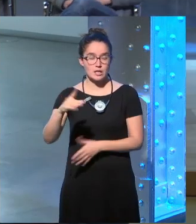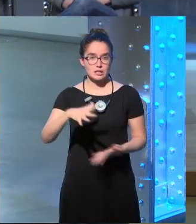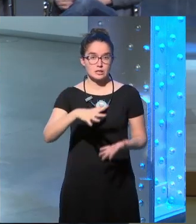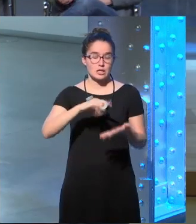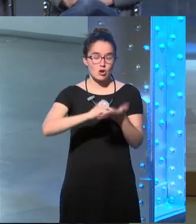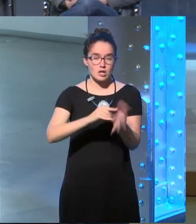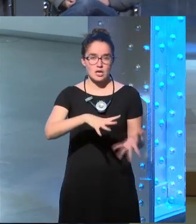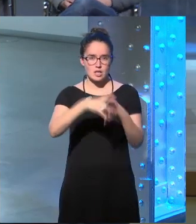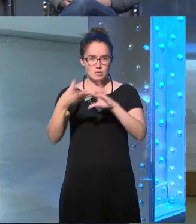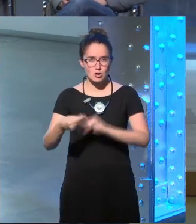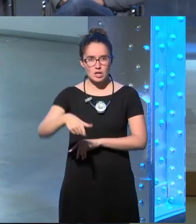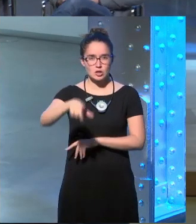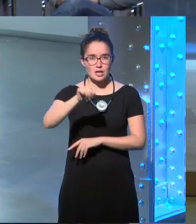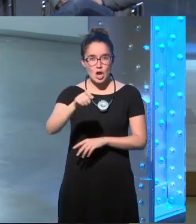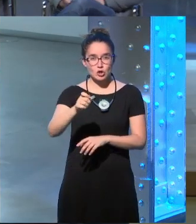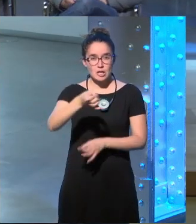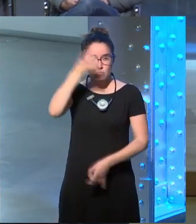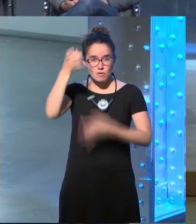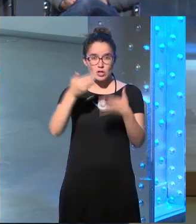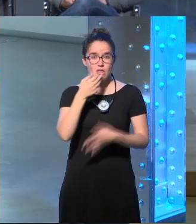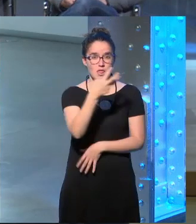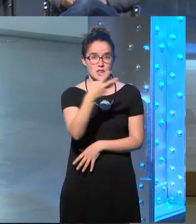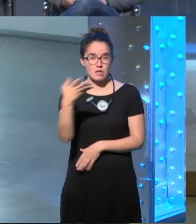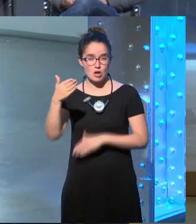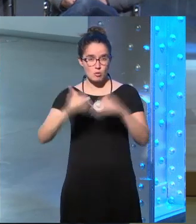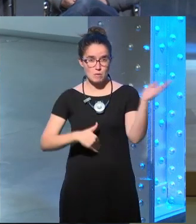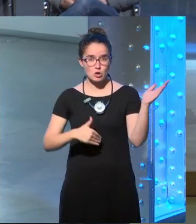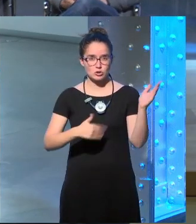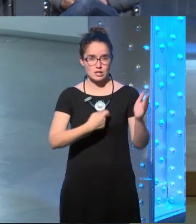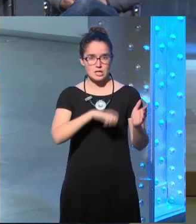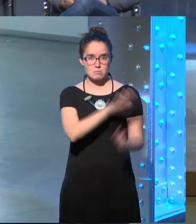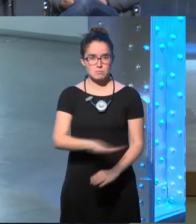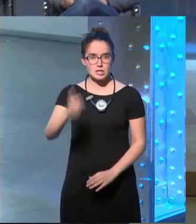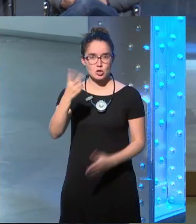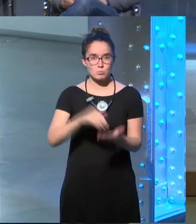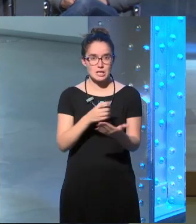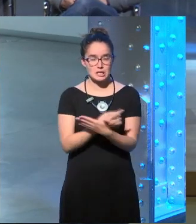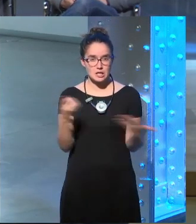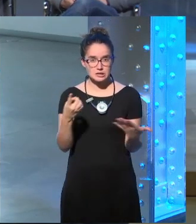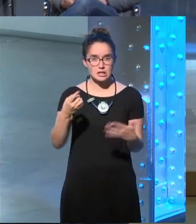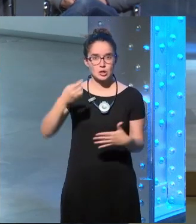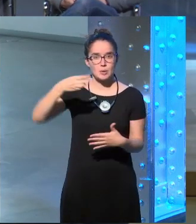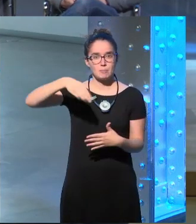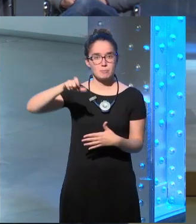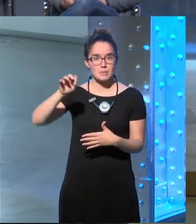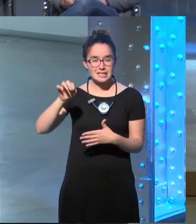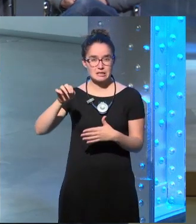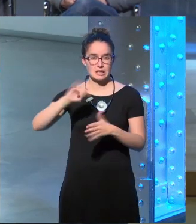in Spain. And also we have Esther Garcia. She is one of the innovators of Under